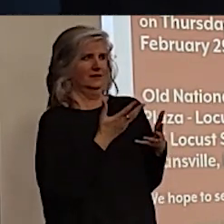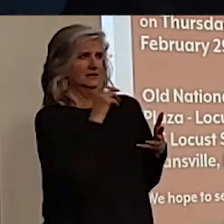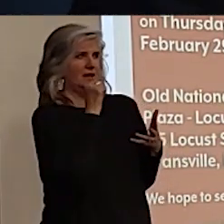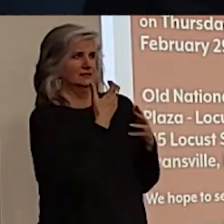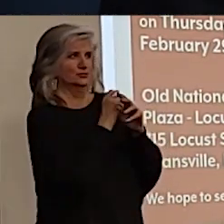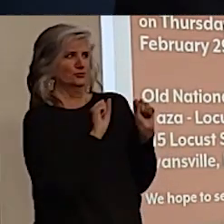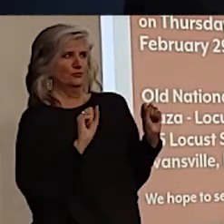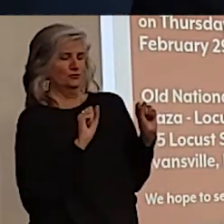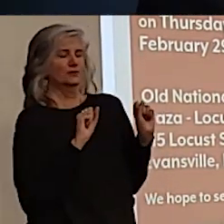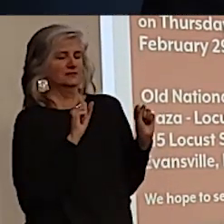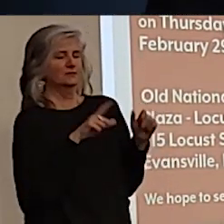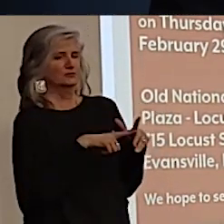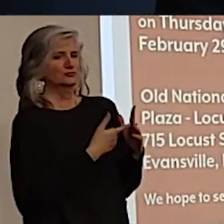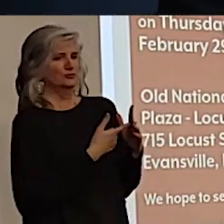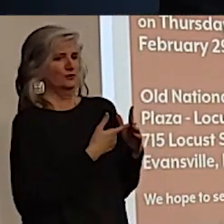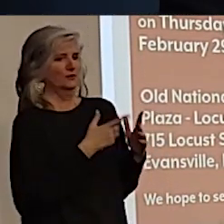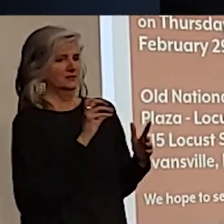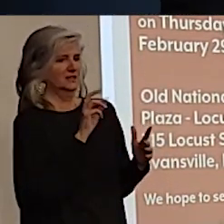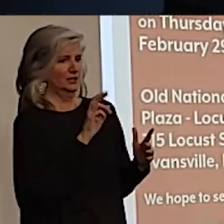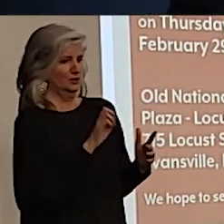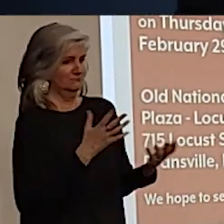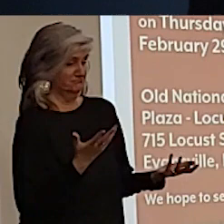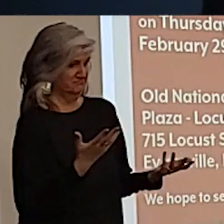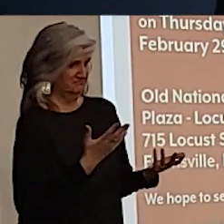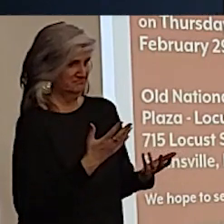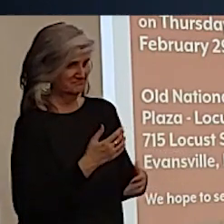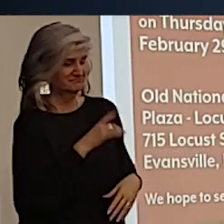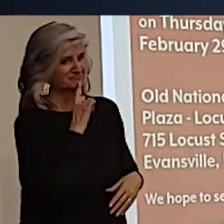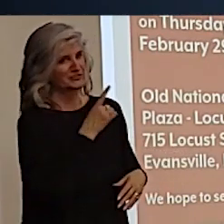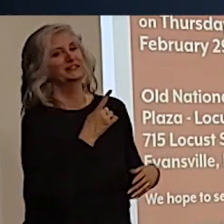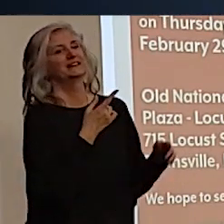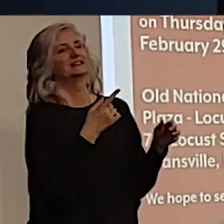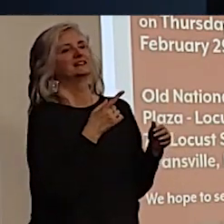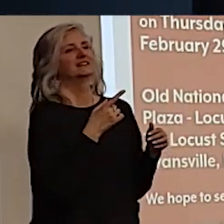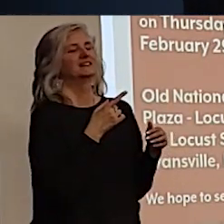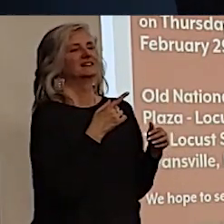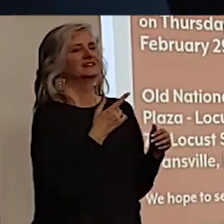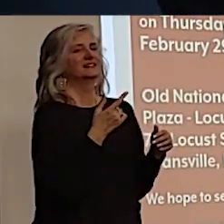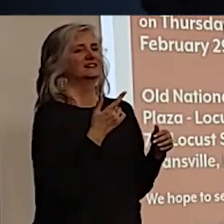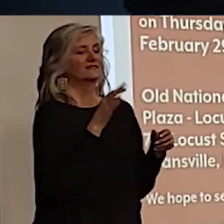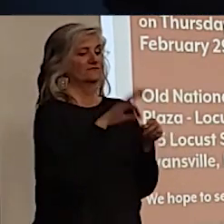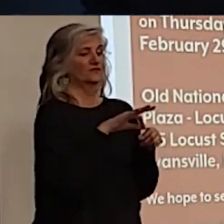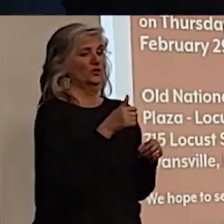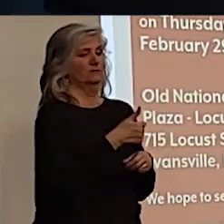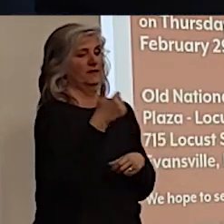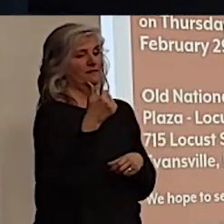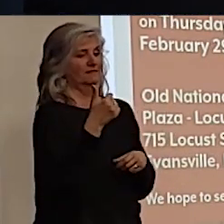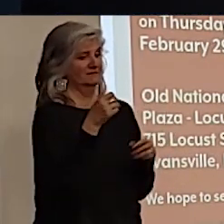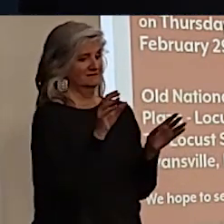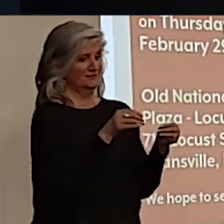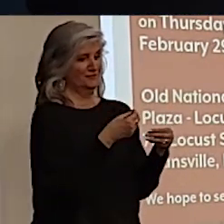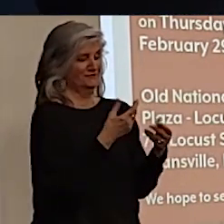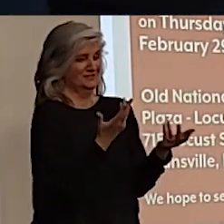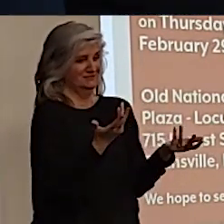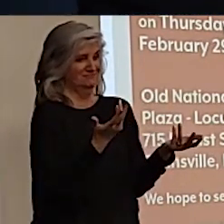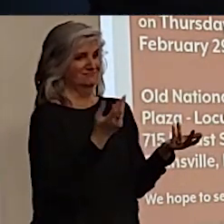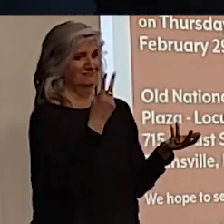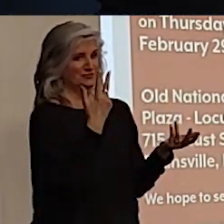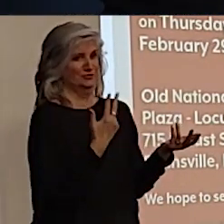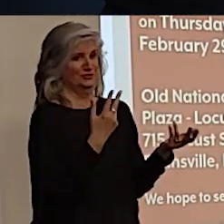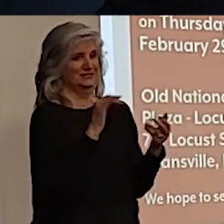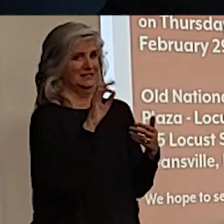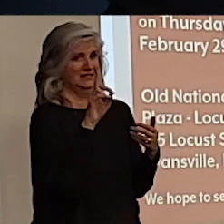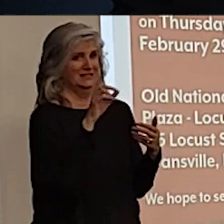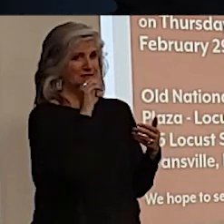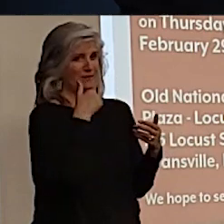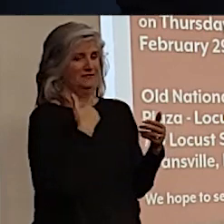then they'll start to care. So it's the old adage of, you know, vote them out of office. Of course, you know, 2/3 of the races in Indiana, they don't have